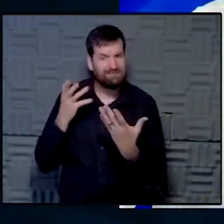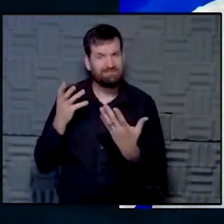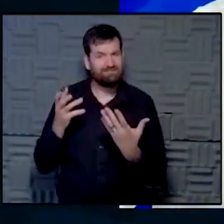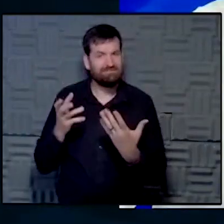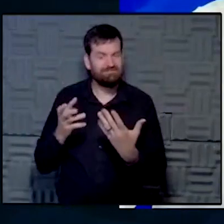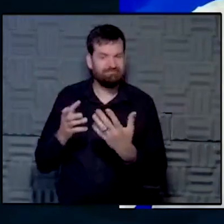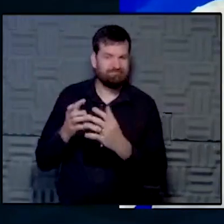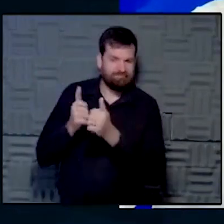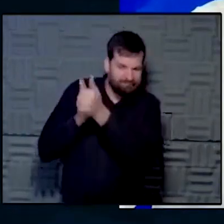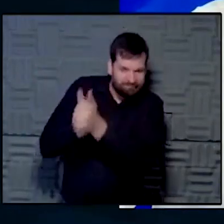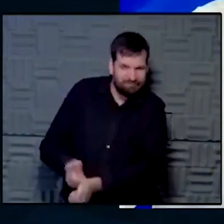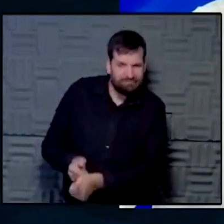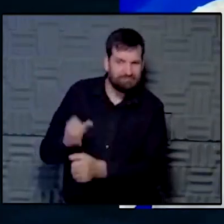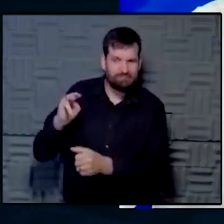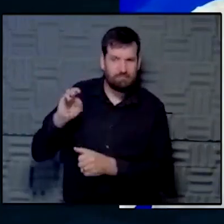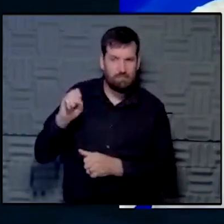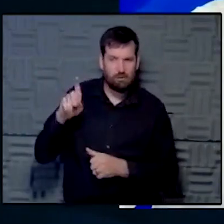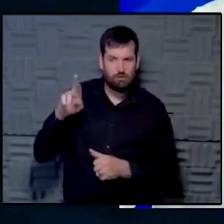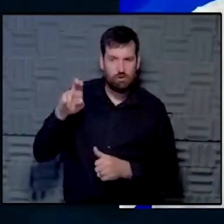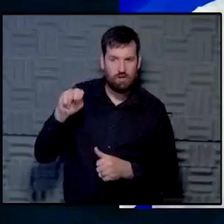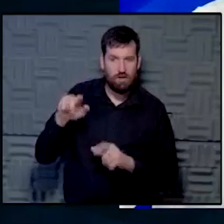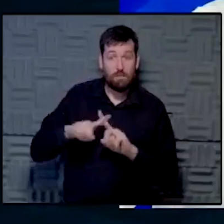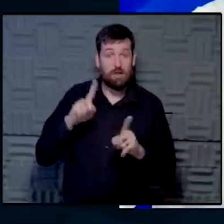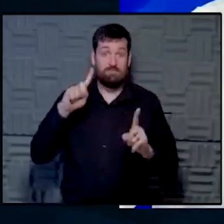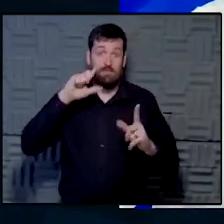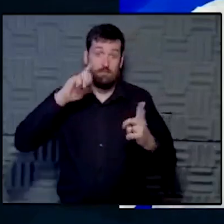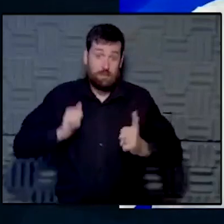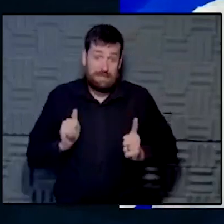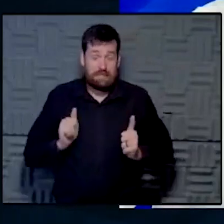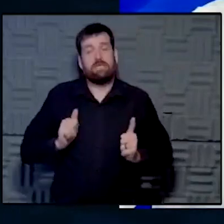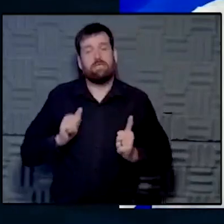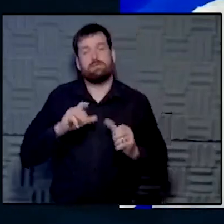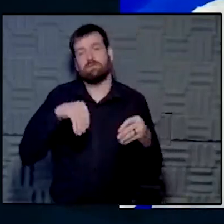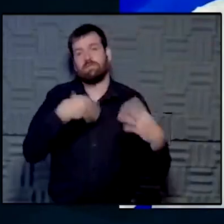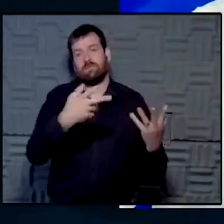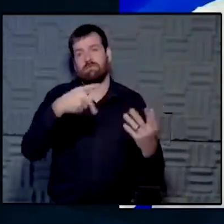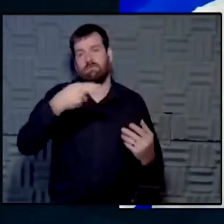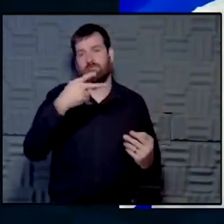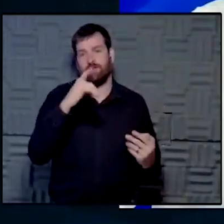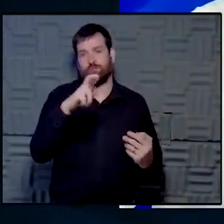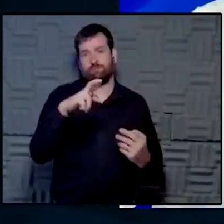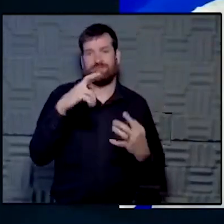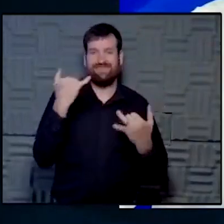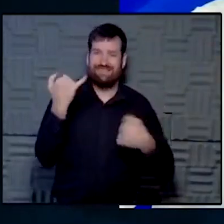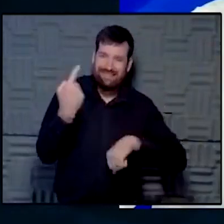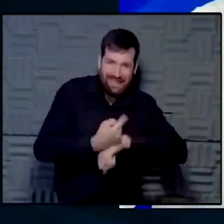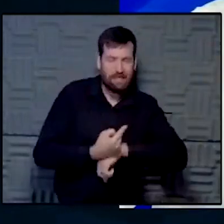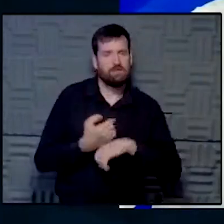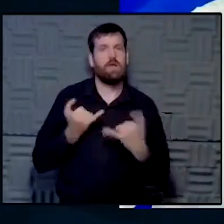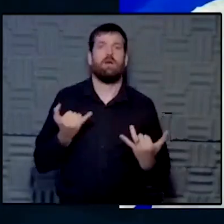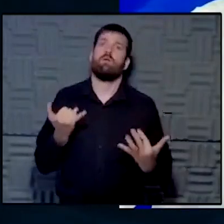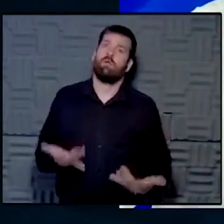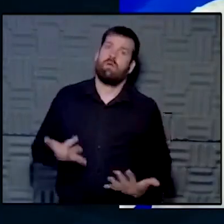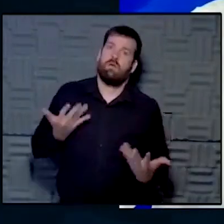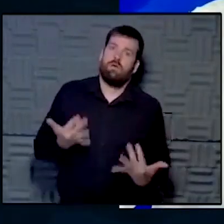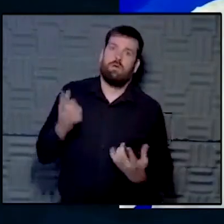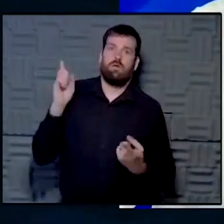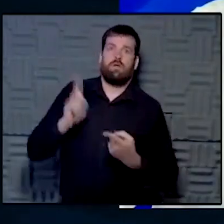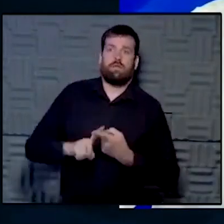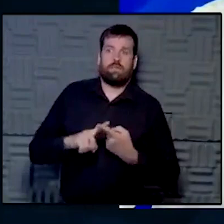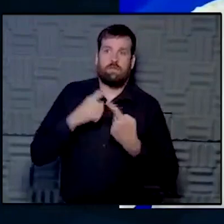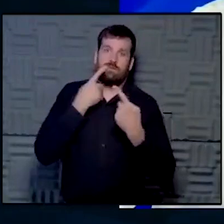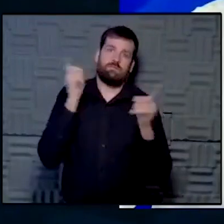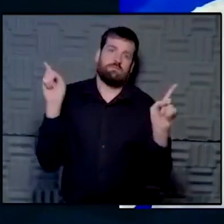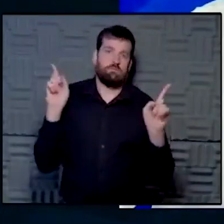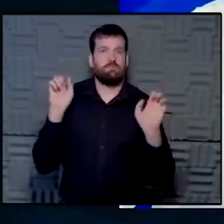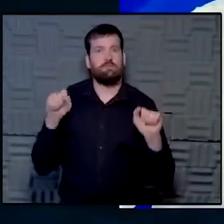uncompromised in Moderna. But if it were up to me, I would be giving her the vaccine today. And now I'm going to have to wait until the Moderna one comes out